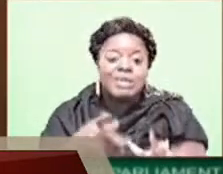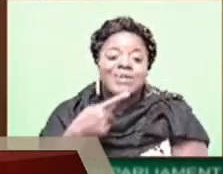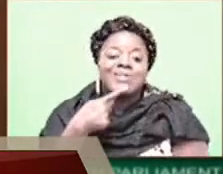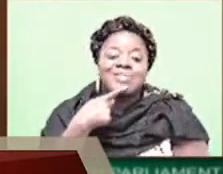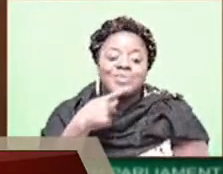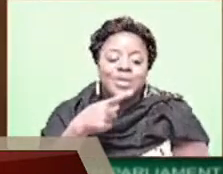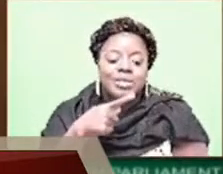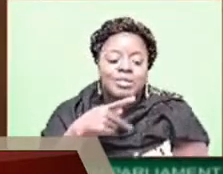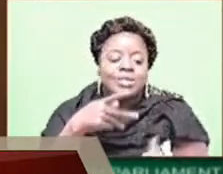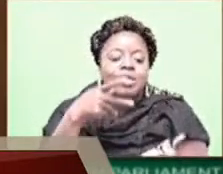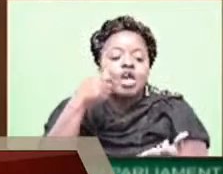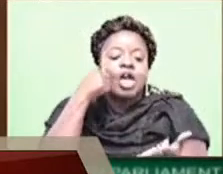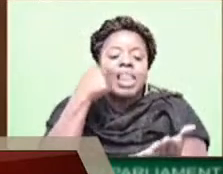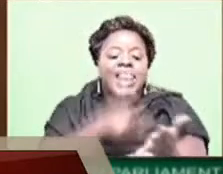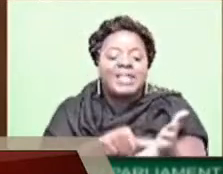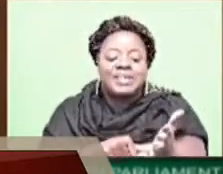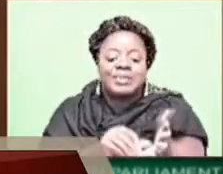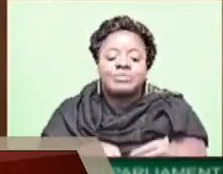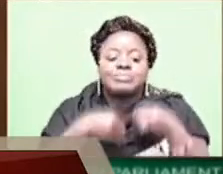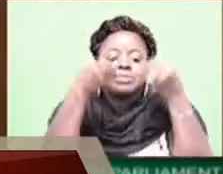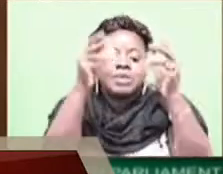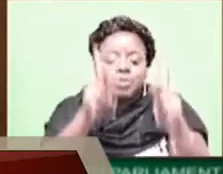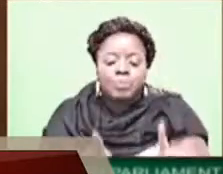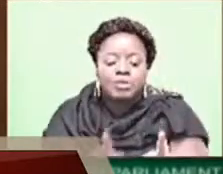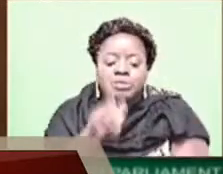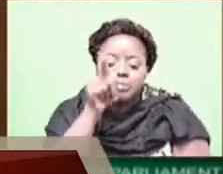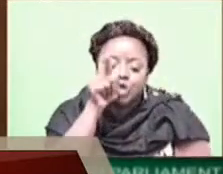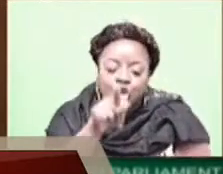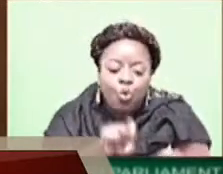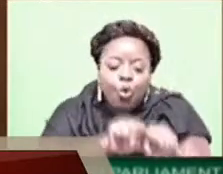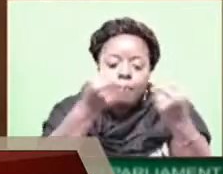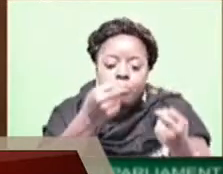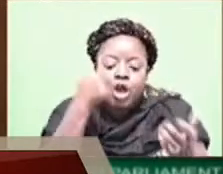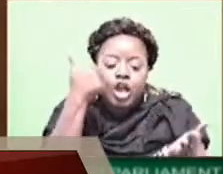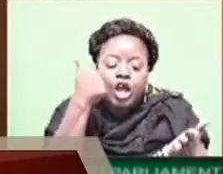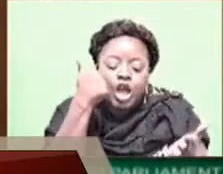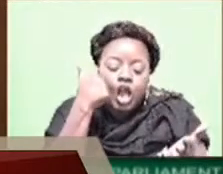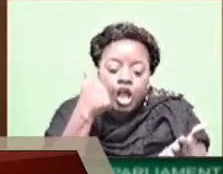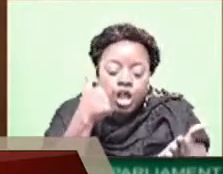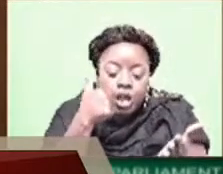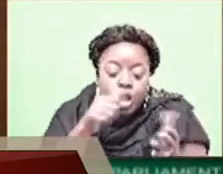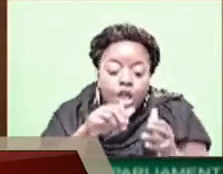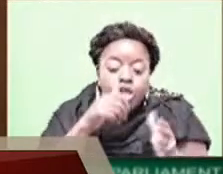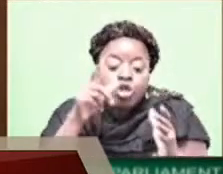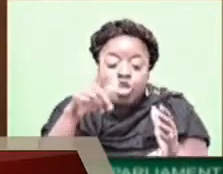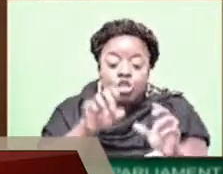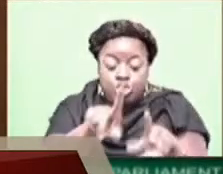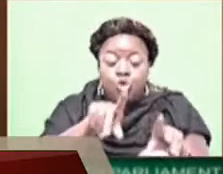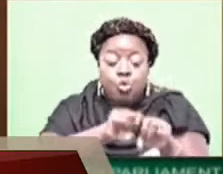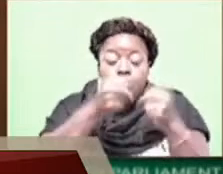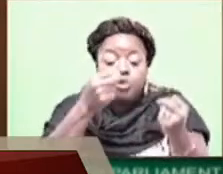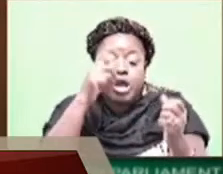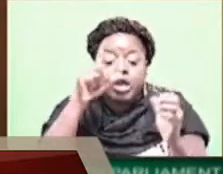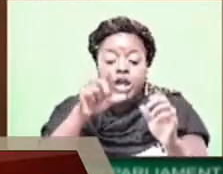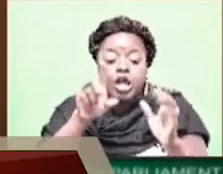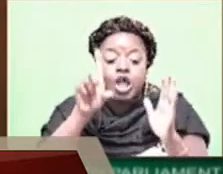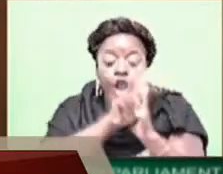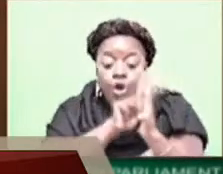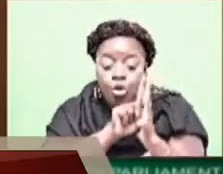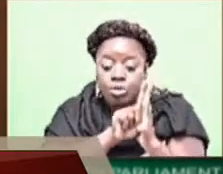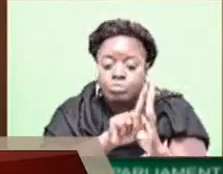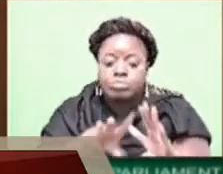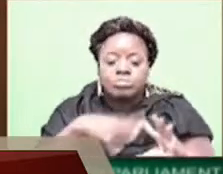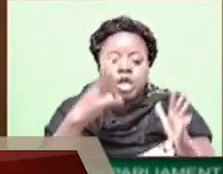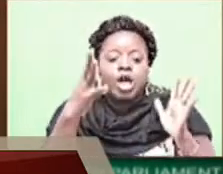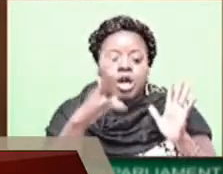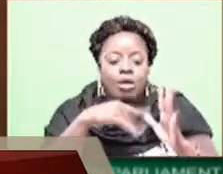notice. That policeman would have to issue the notice. Duplicates would have to be sent to the